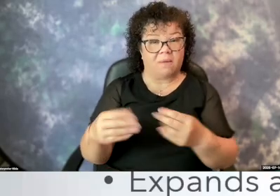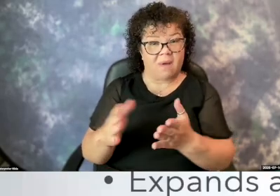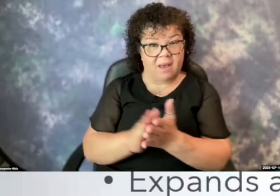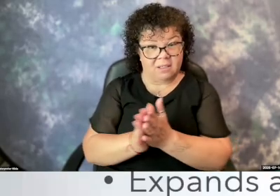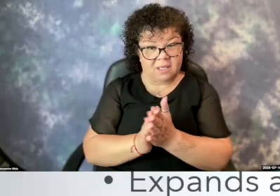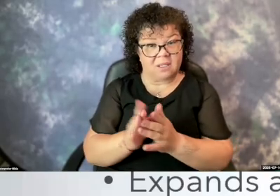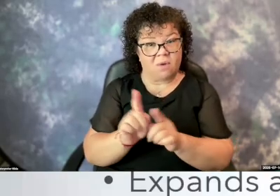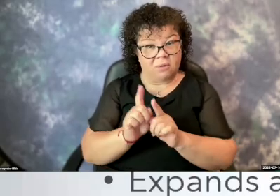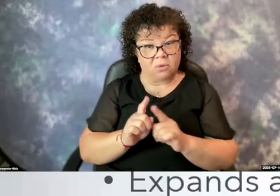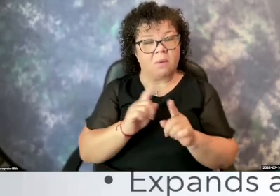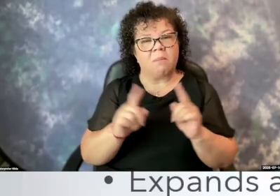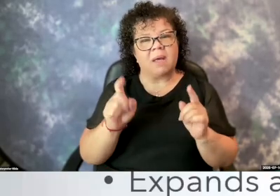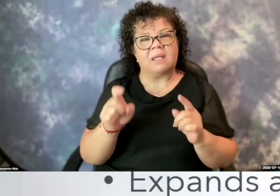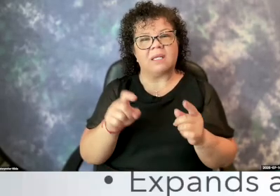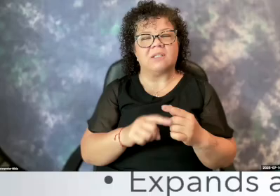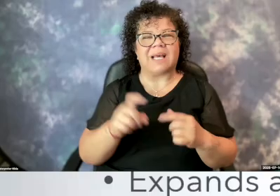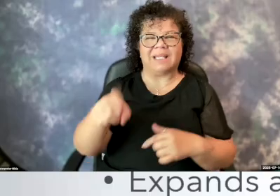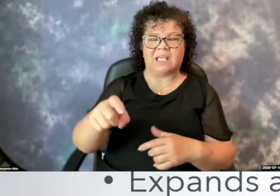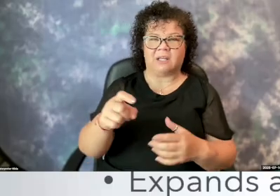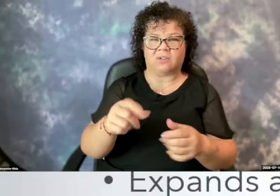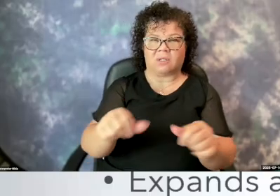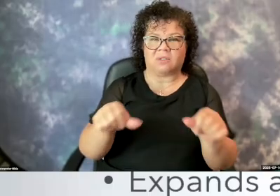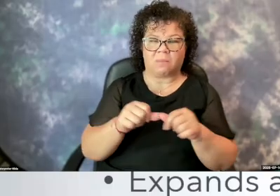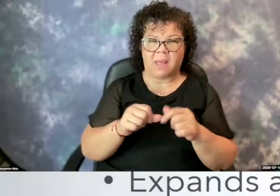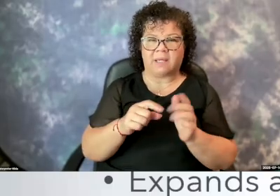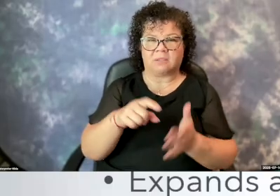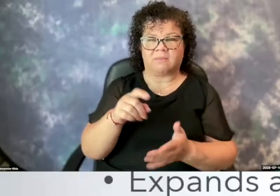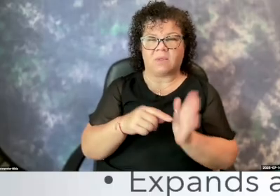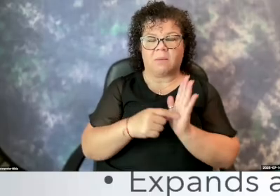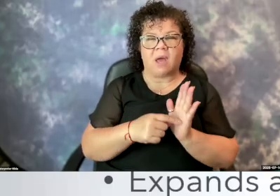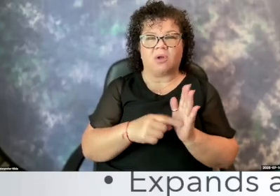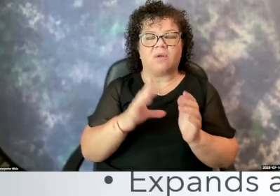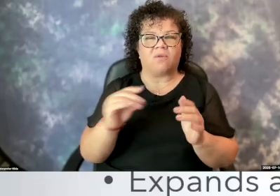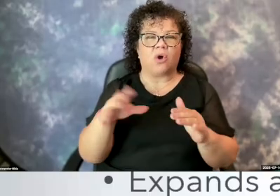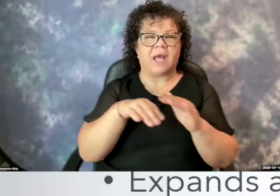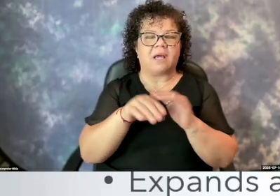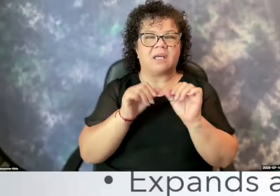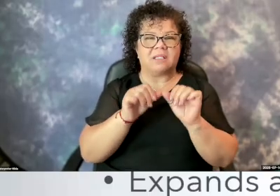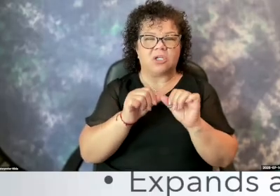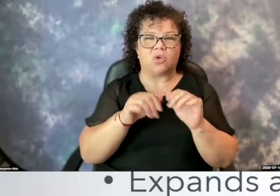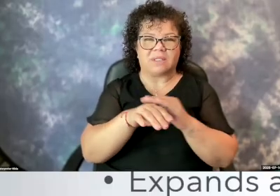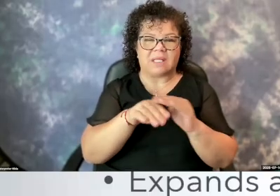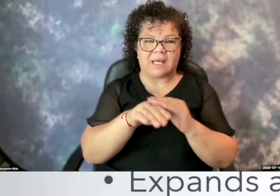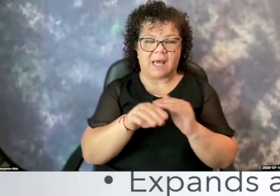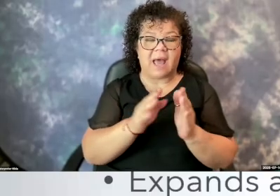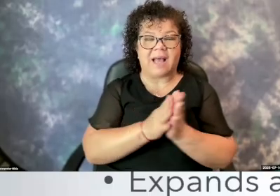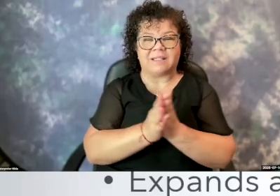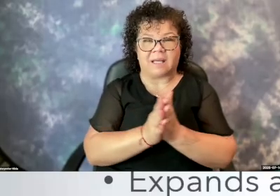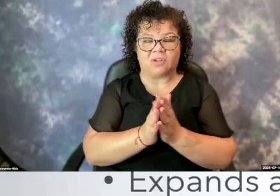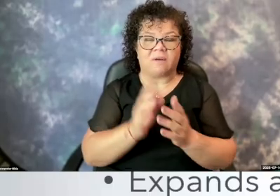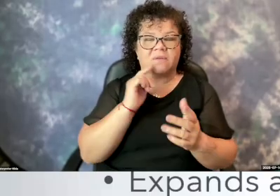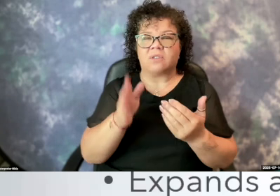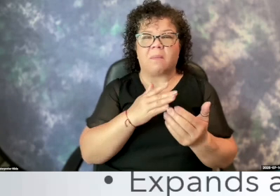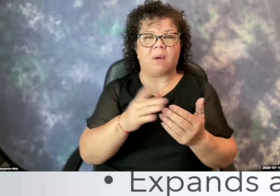In addition to providing non-scrap incentives, it also uses the needs-based model, which enables consistent and